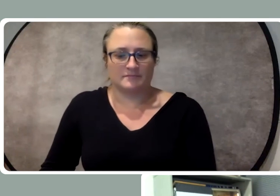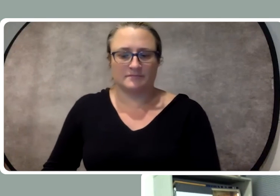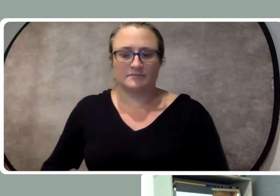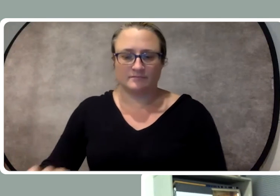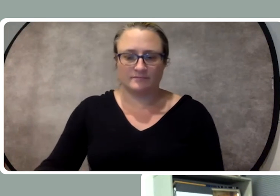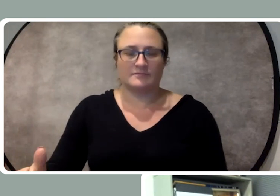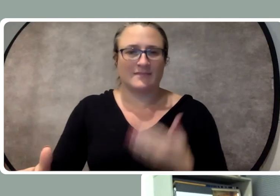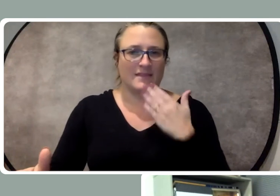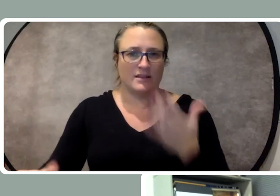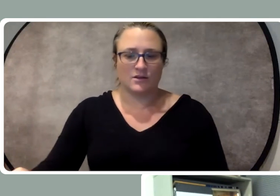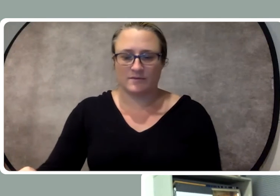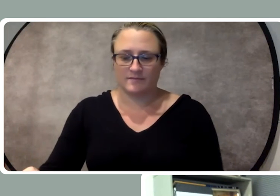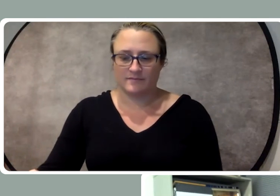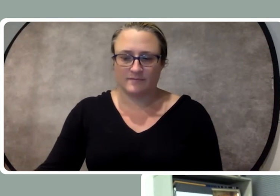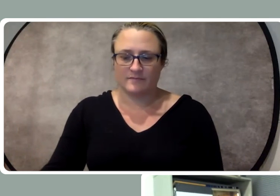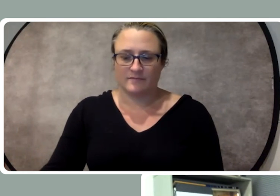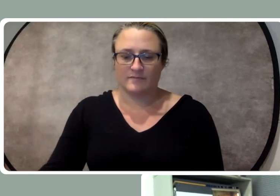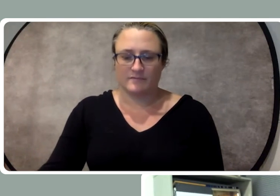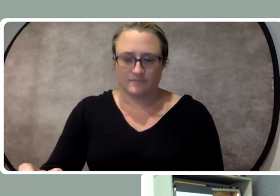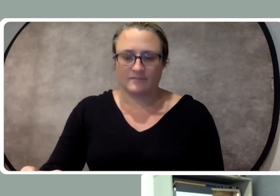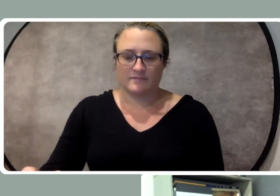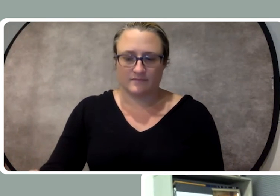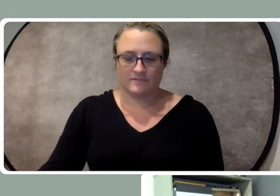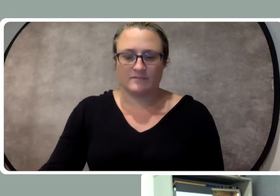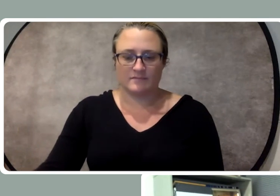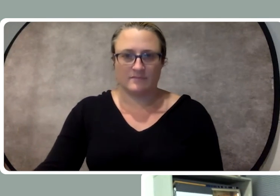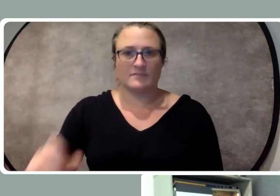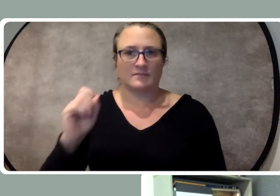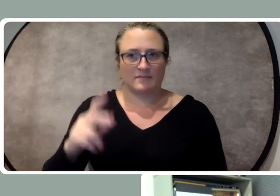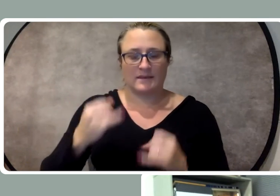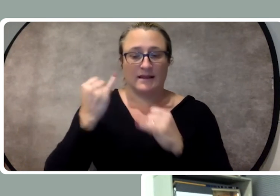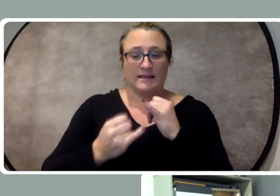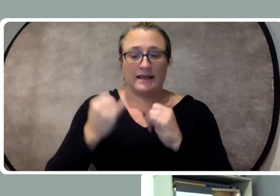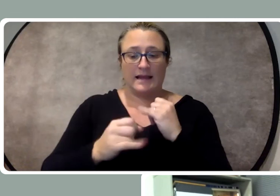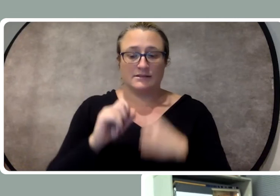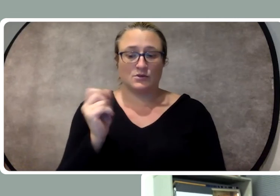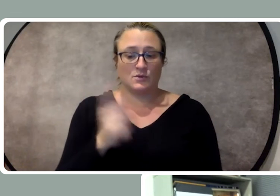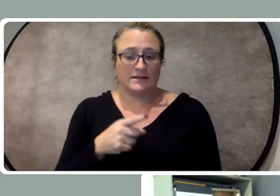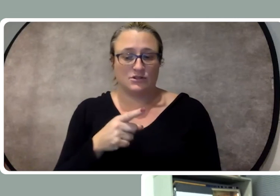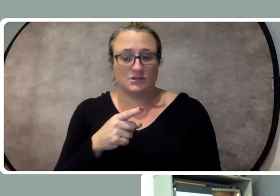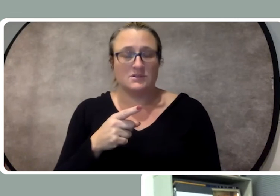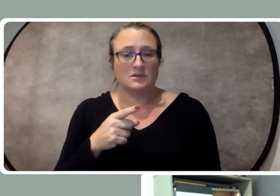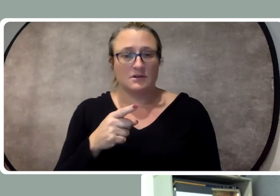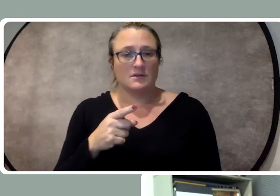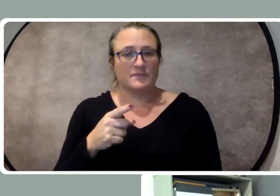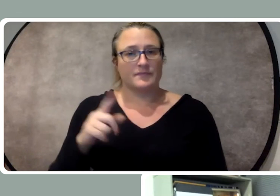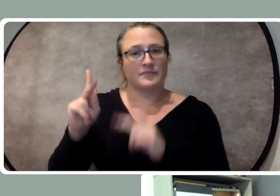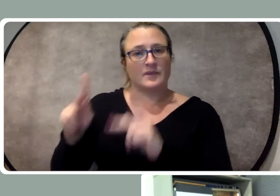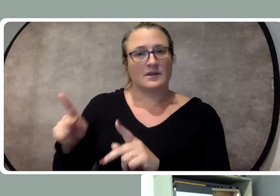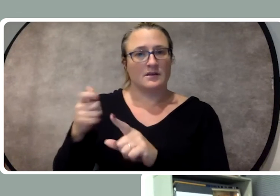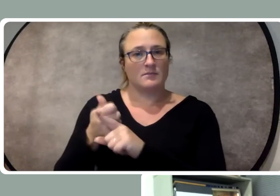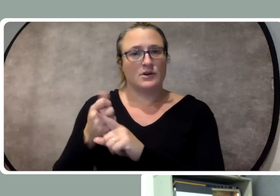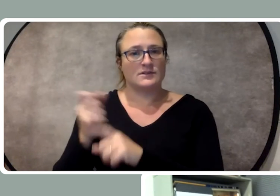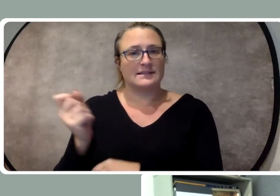Thank you. So for our last question, we have someone who's